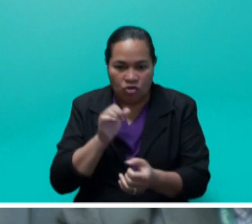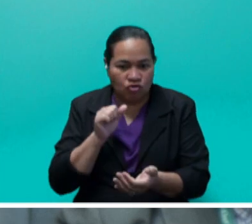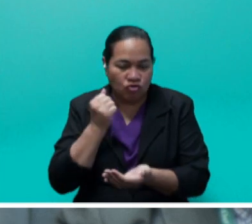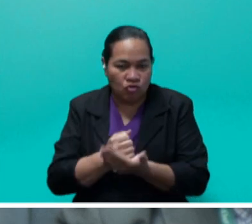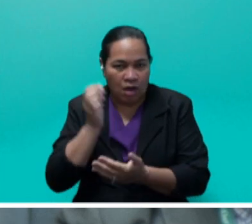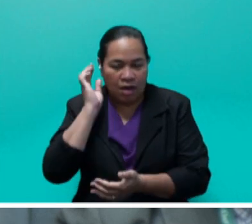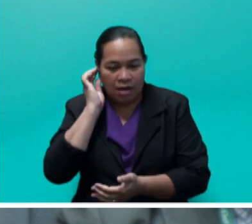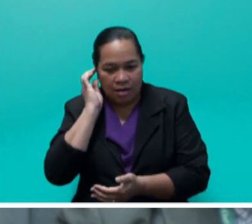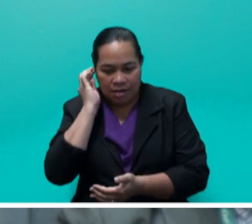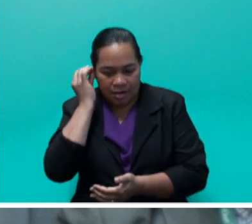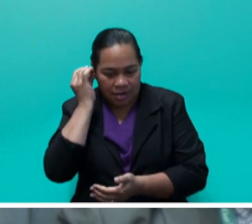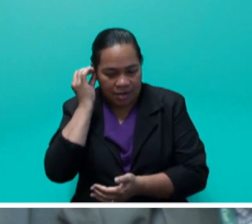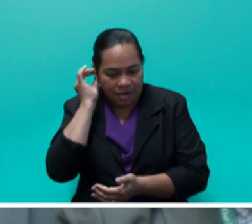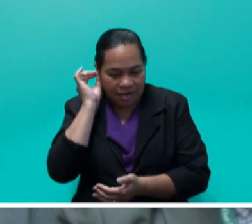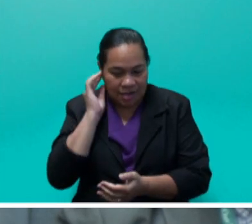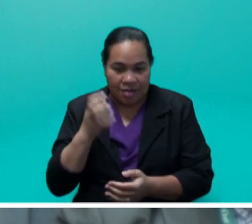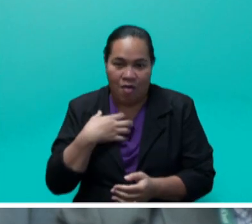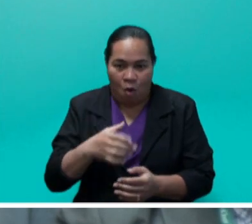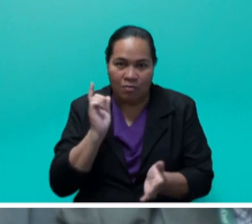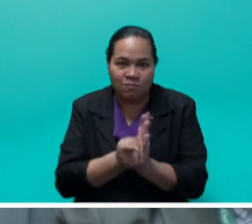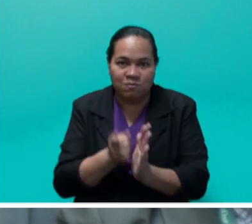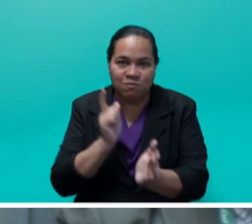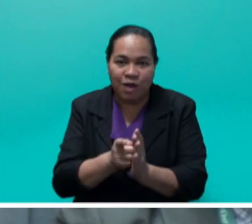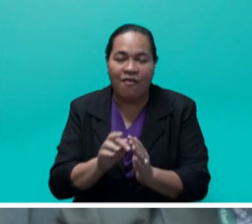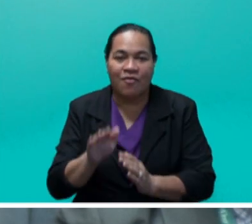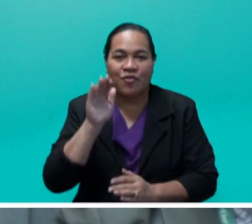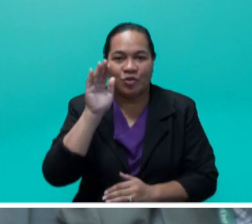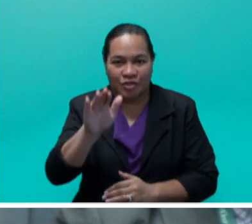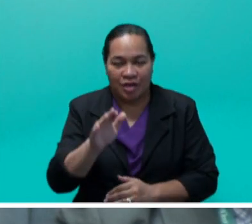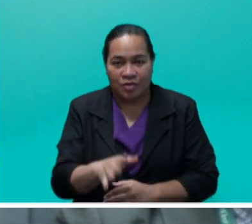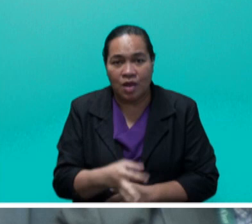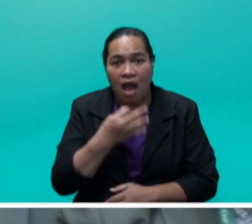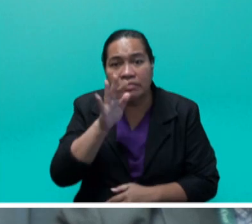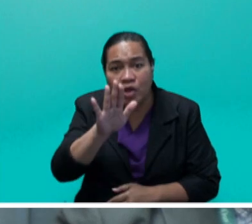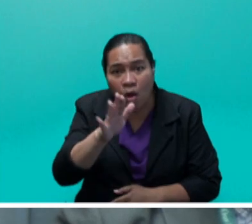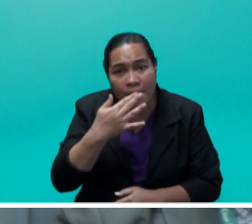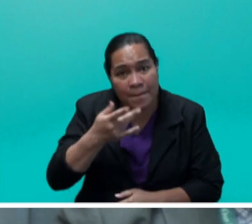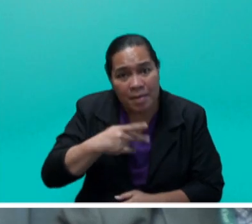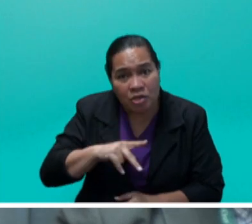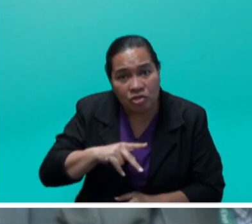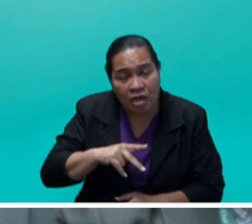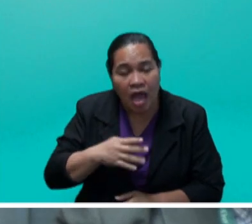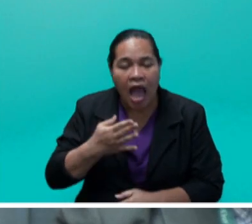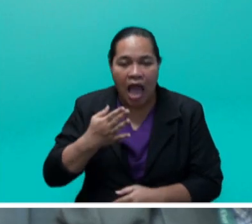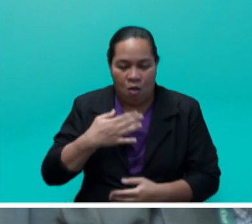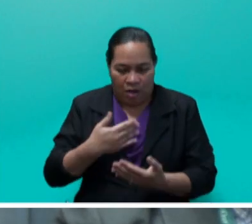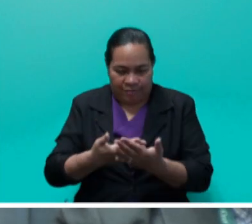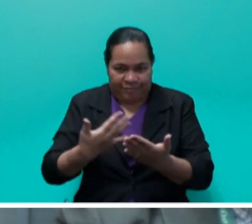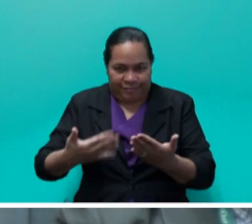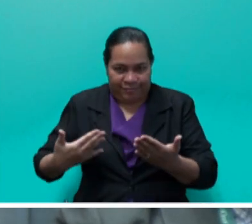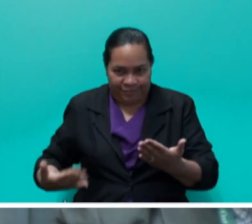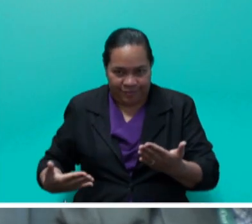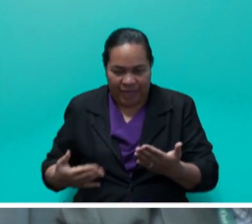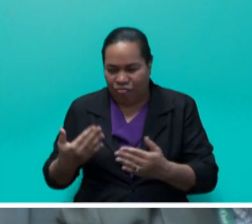the future. Mr. Speaker, sir, with the permission, I would like to now transit and deliver a statement on